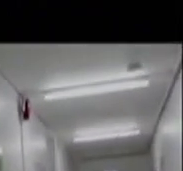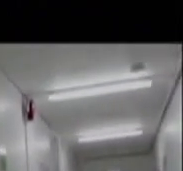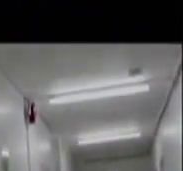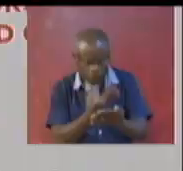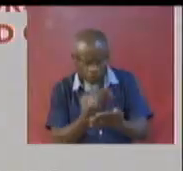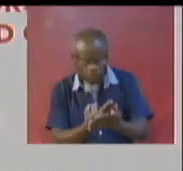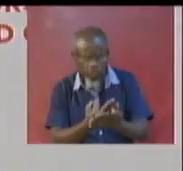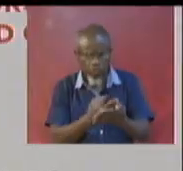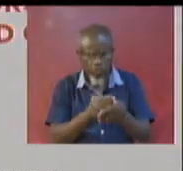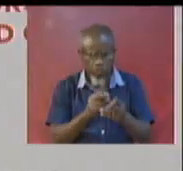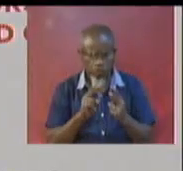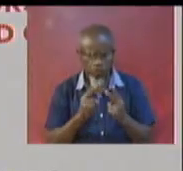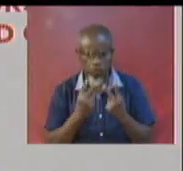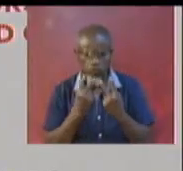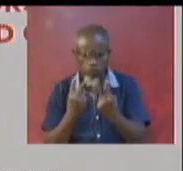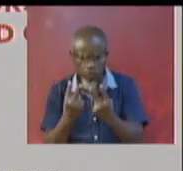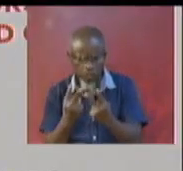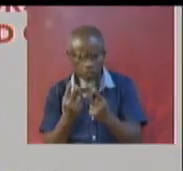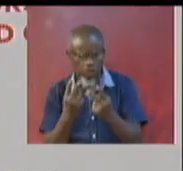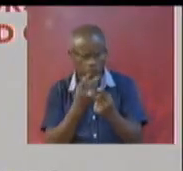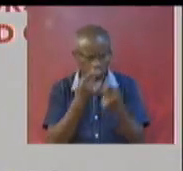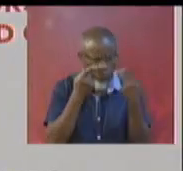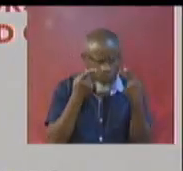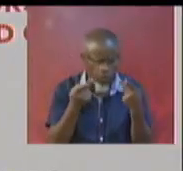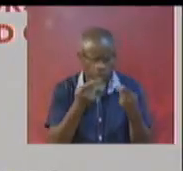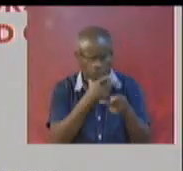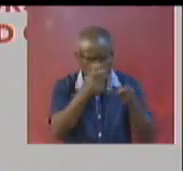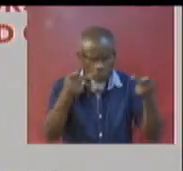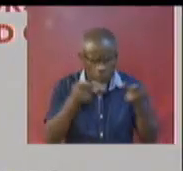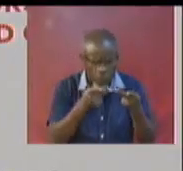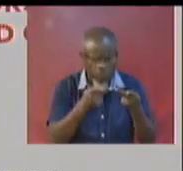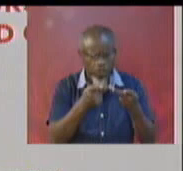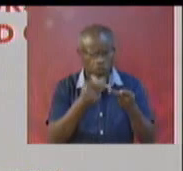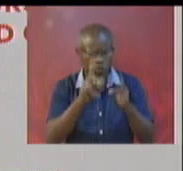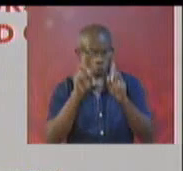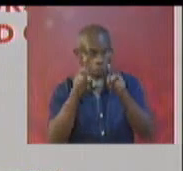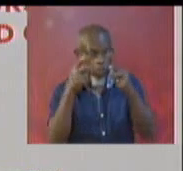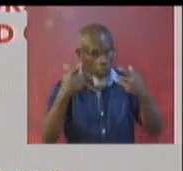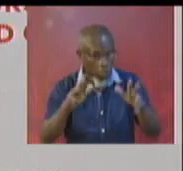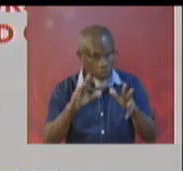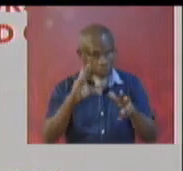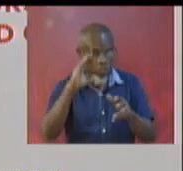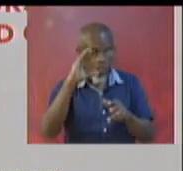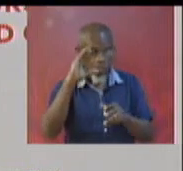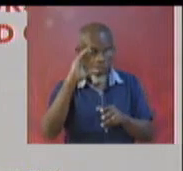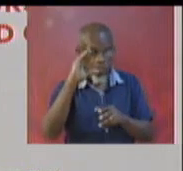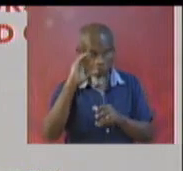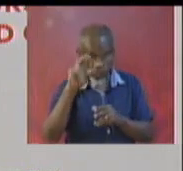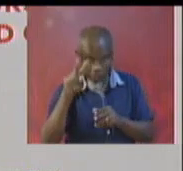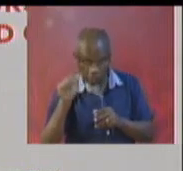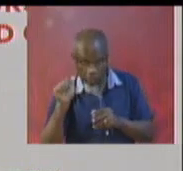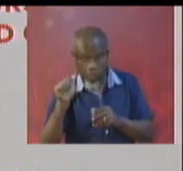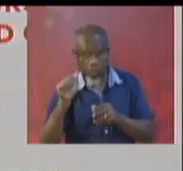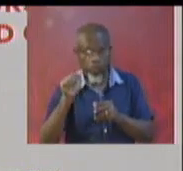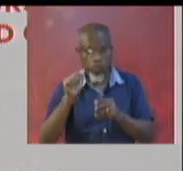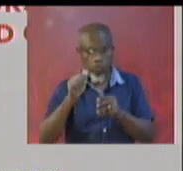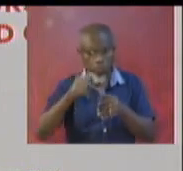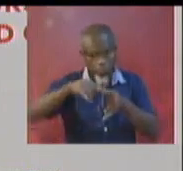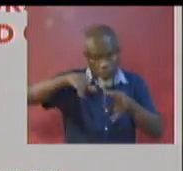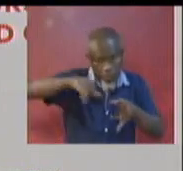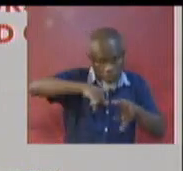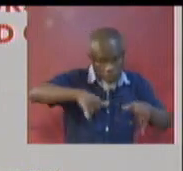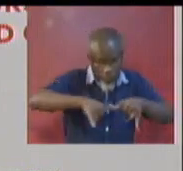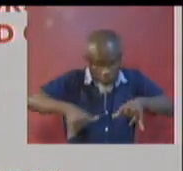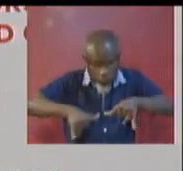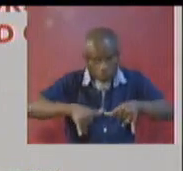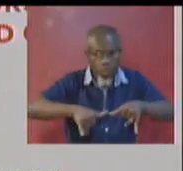hub. Site visits were done yesterday to Couva. We have worked out dimensions. Now we have to go